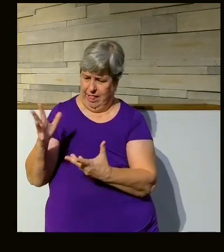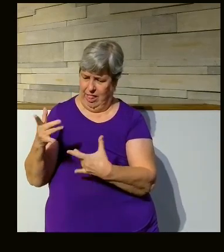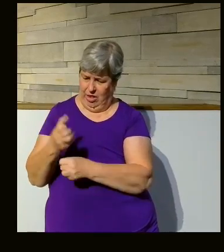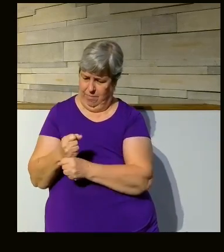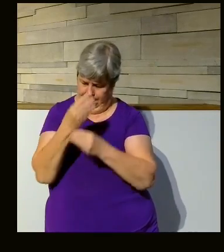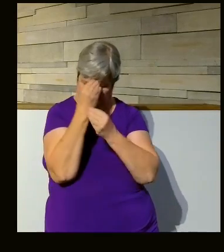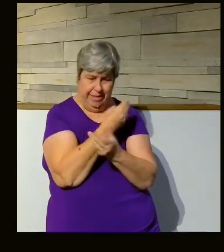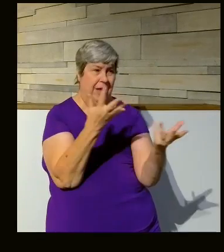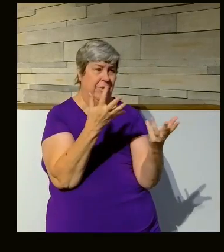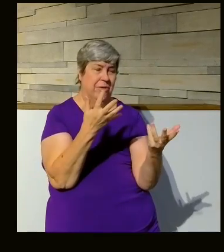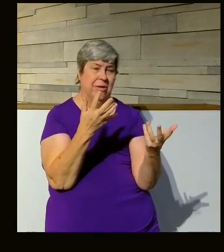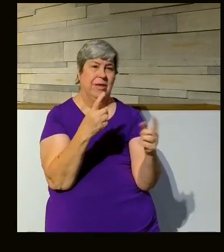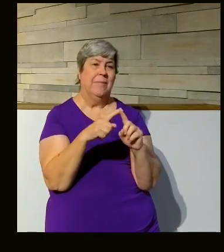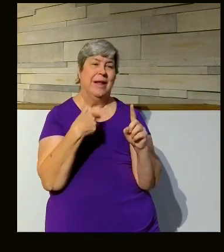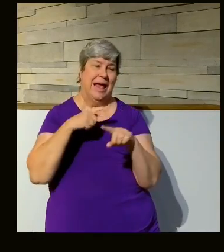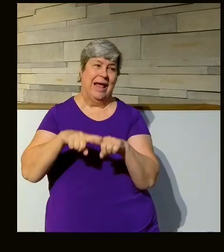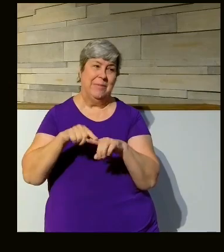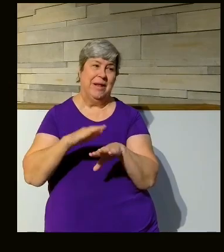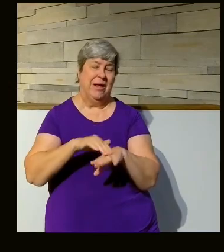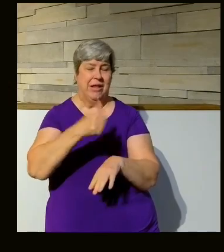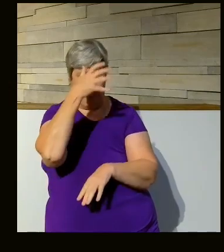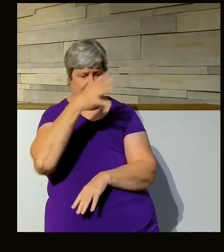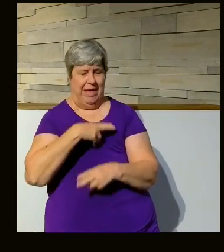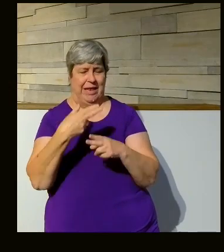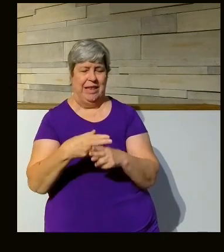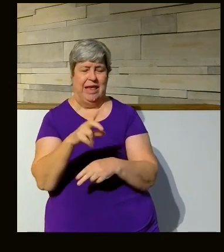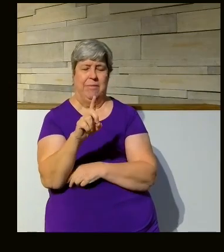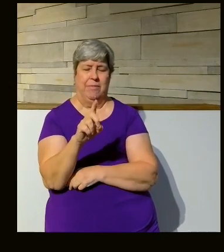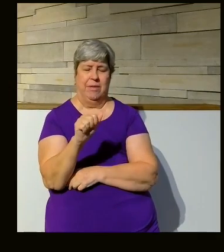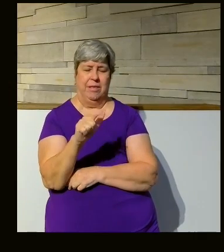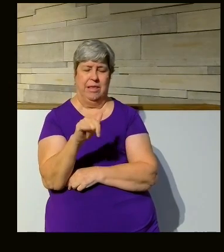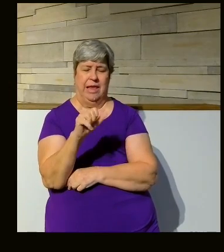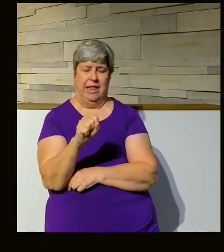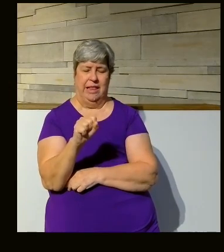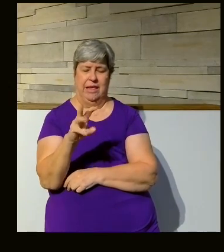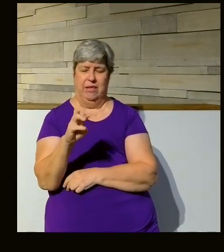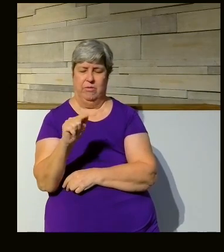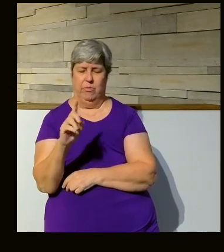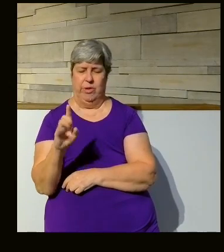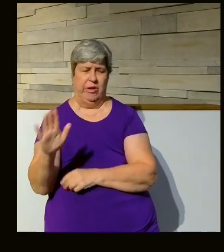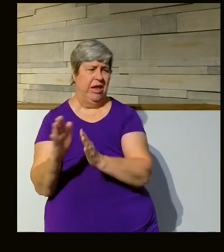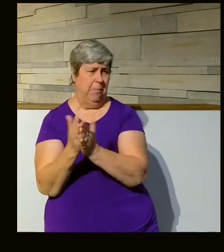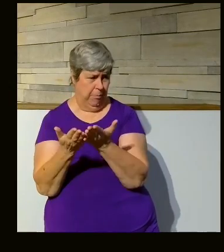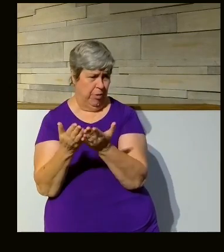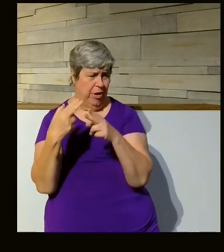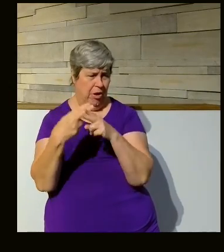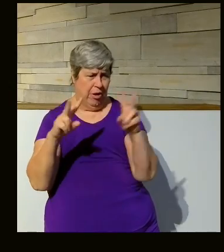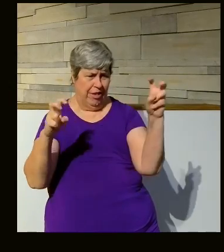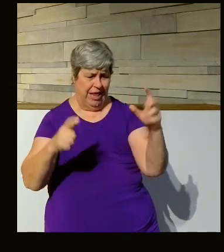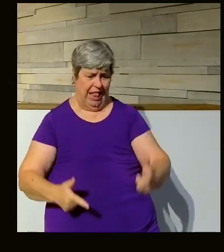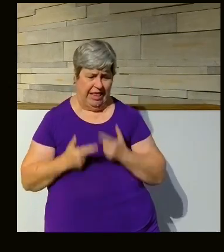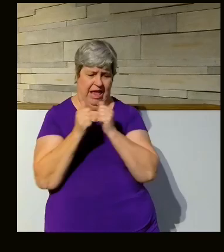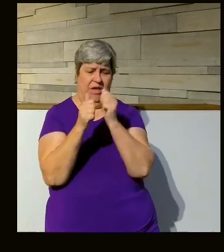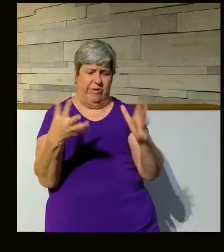out to you. It's mine, but I did rely upon Dallas Willard, who has a book called Life Without Lack. And so I've used some of that material and I've